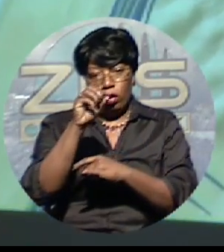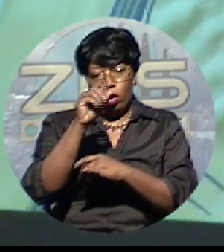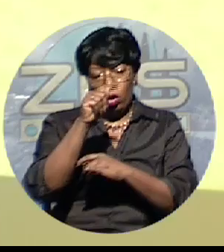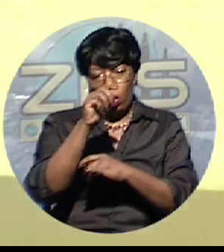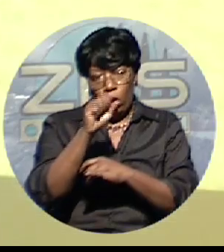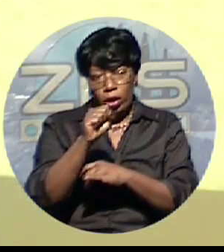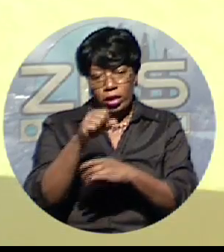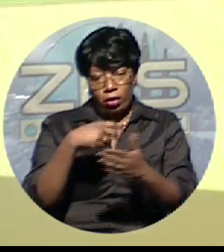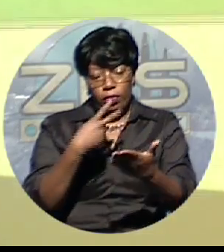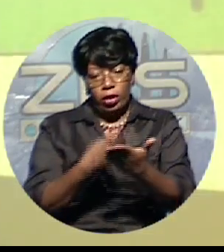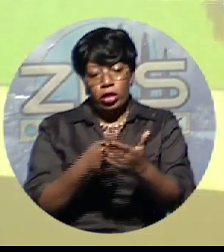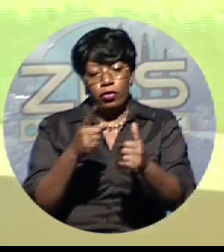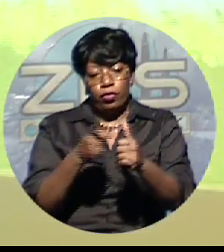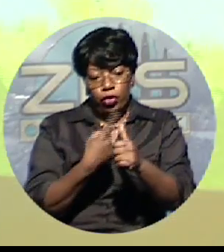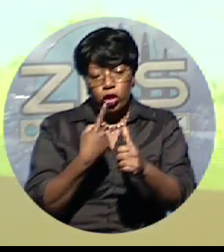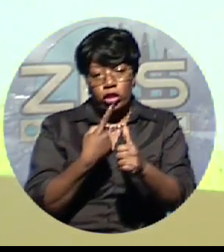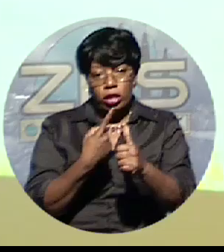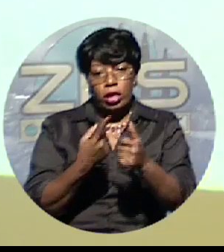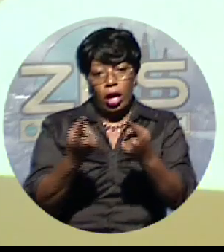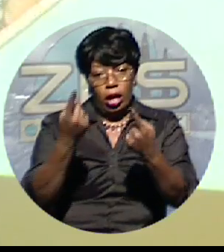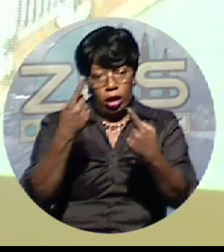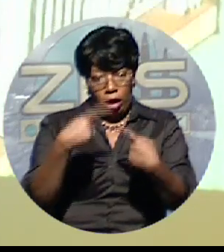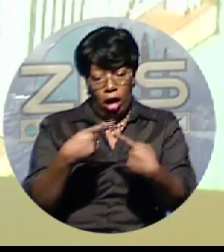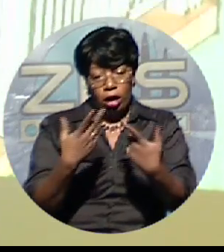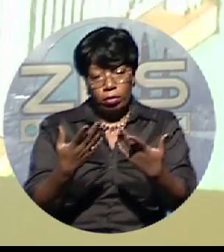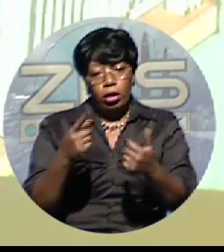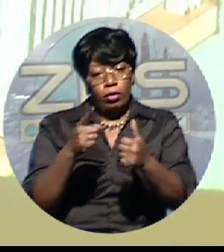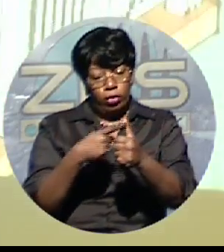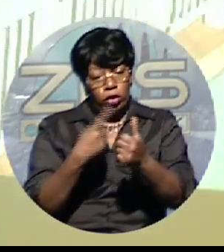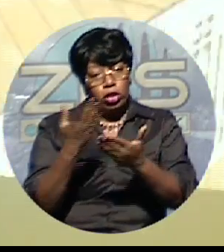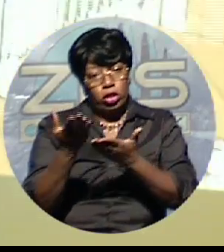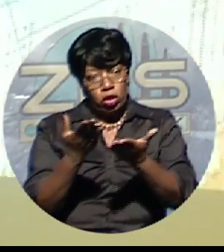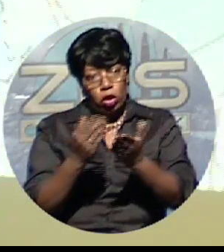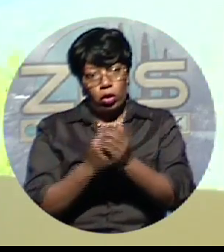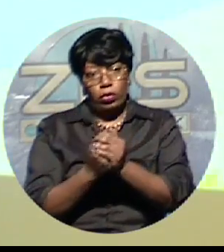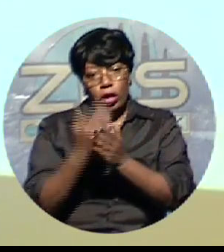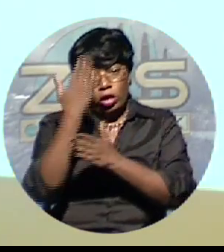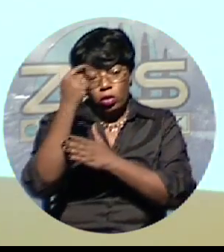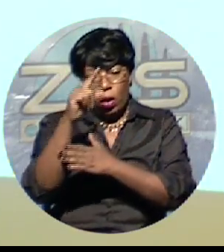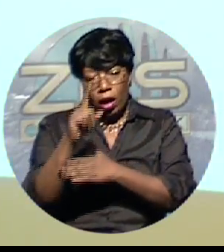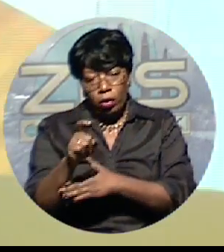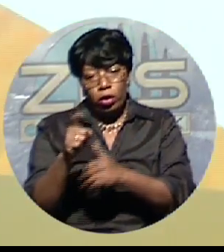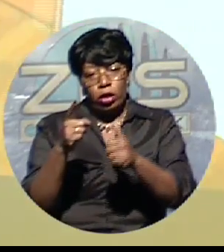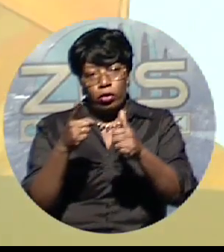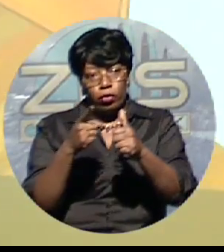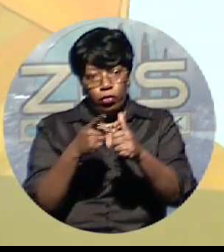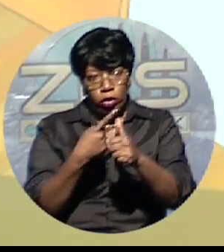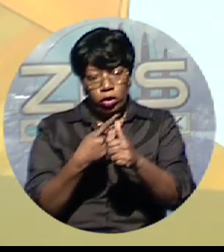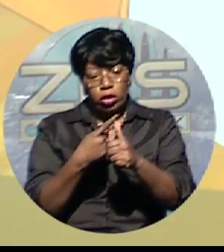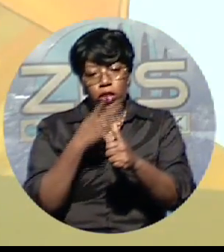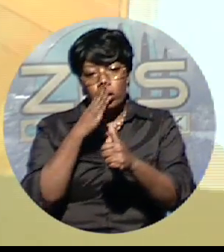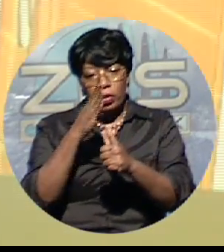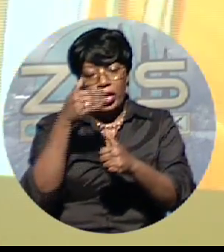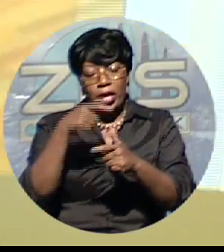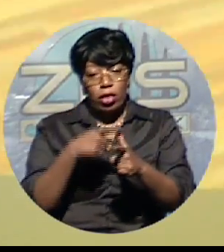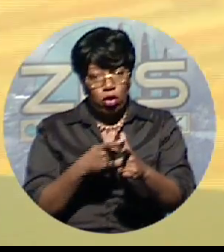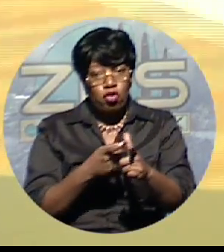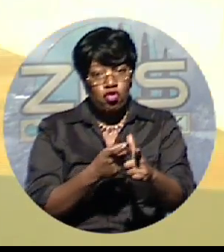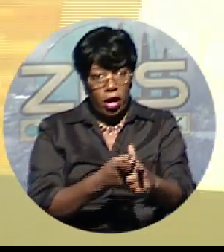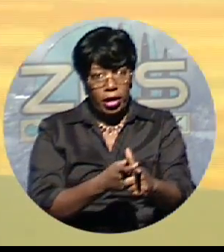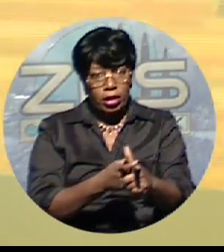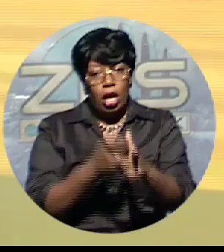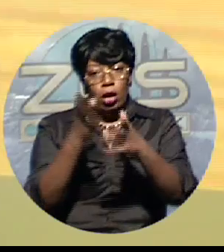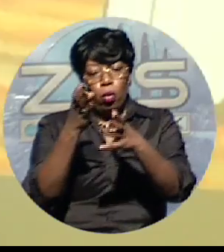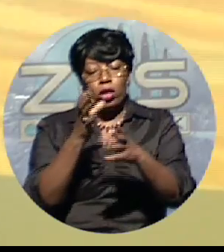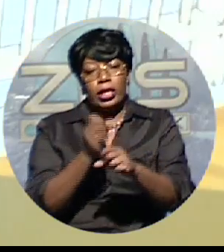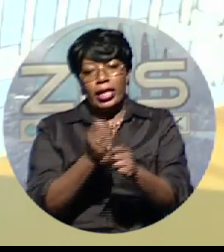is it first come, first serve? They said, yes, first come, first serve. This is why we were the first horse to run in the race. And we want